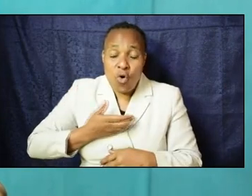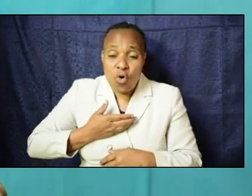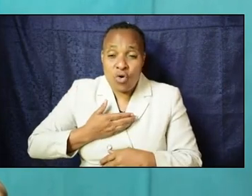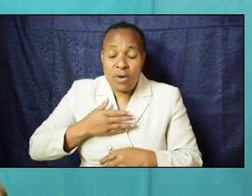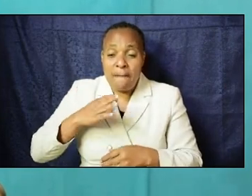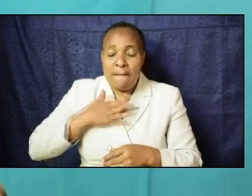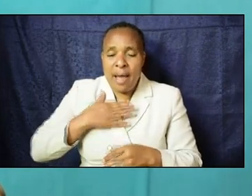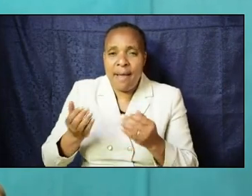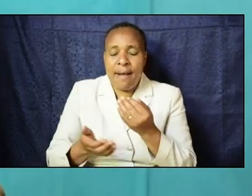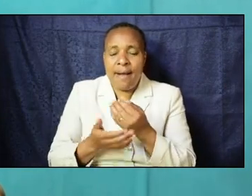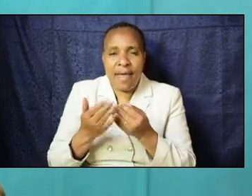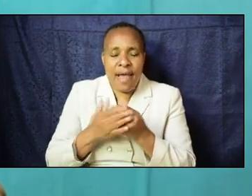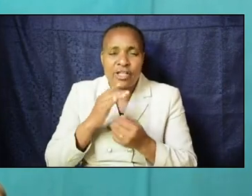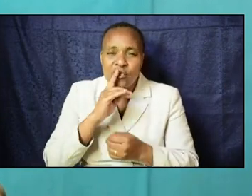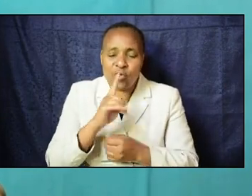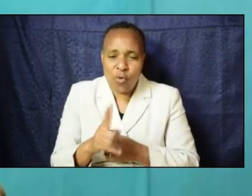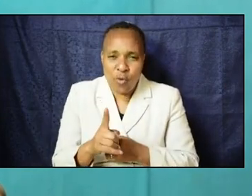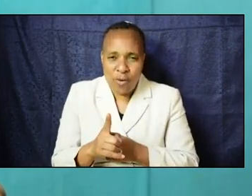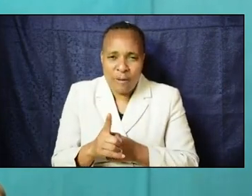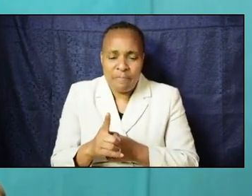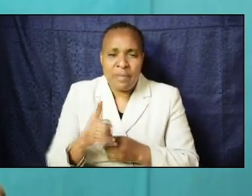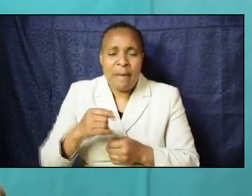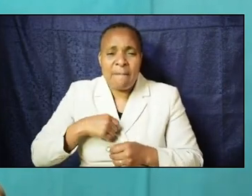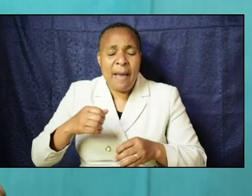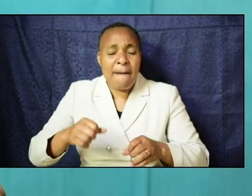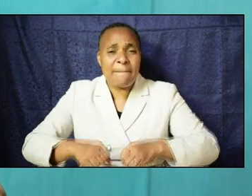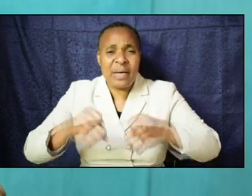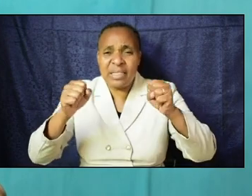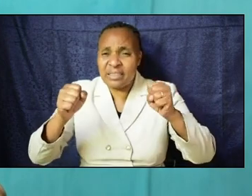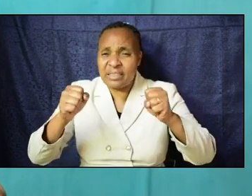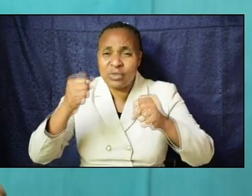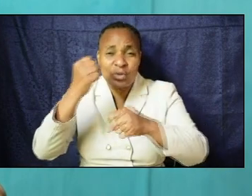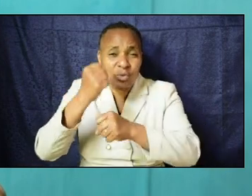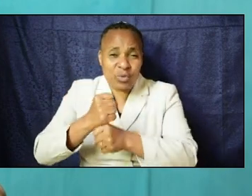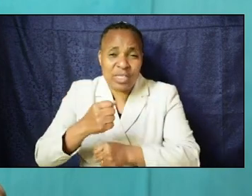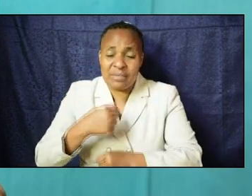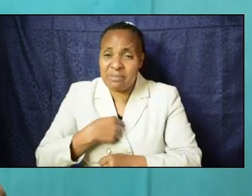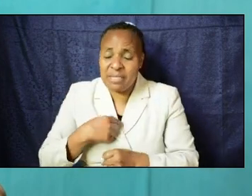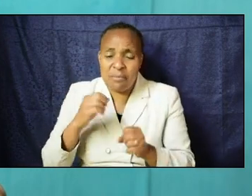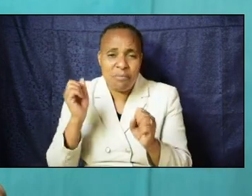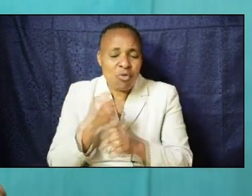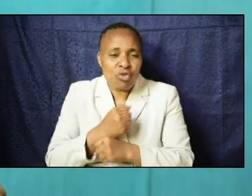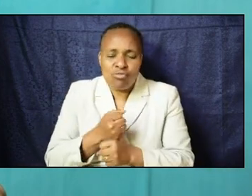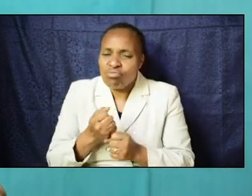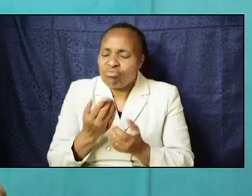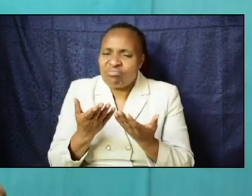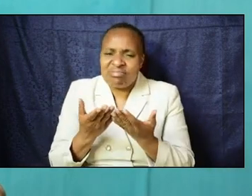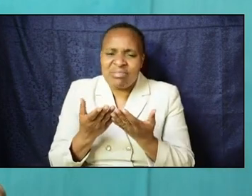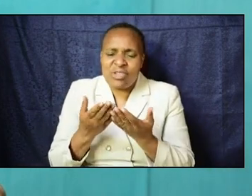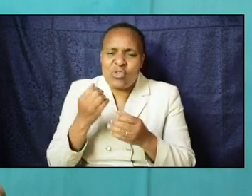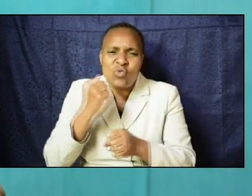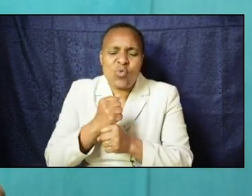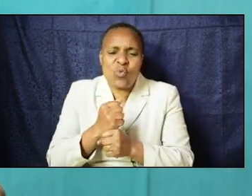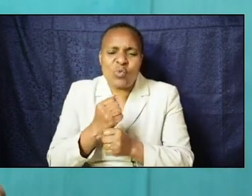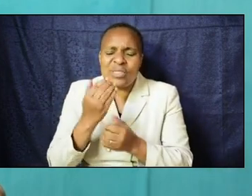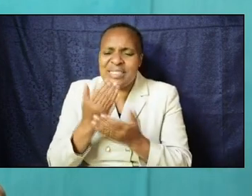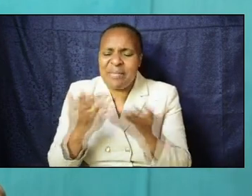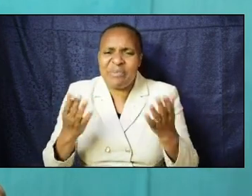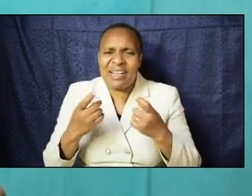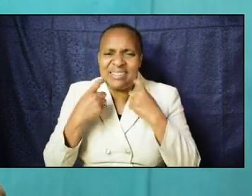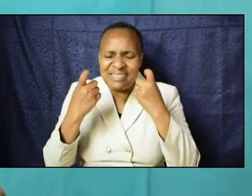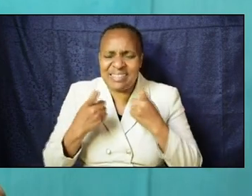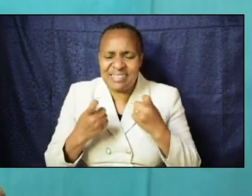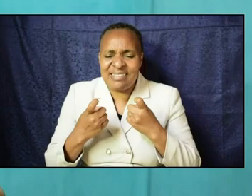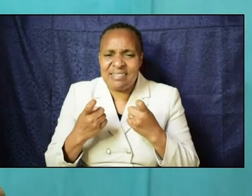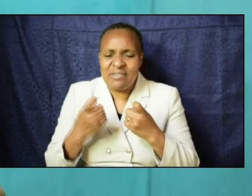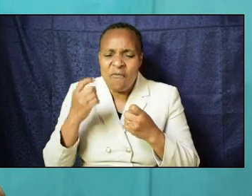entrusted to my care. Therefore, my master really, really trusts me, so I can't let him down. How could I do such a wicked thing and sin